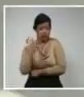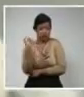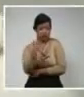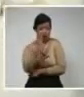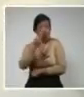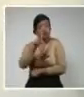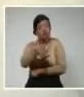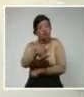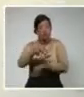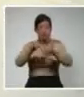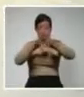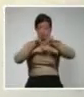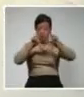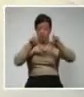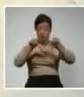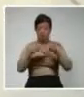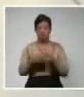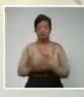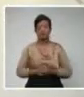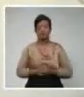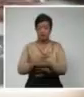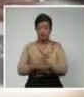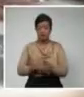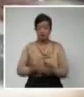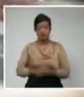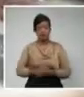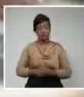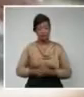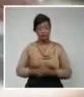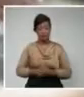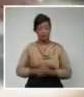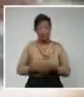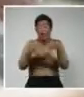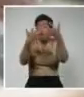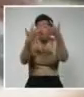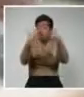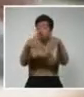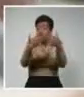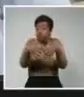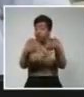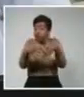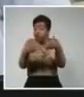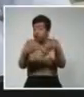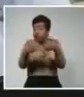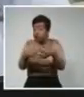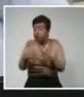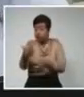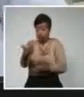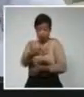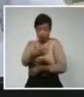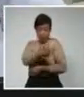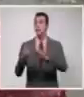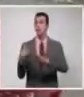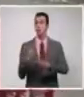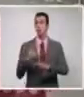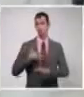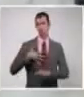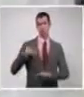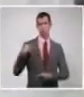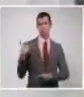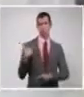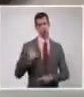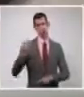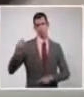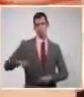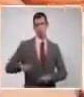to produce 100 million doses of the vaccine Soberana 2, looking forward to vaccinate its entire